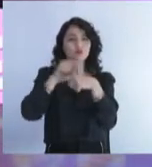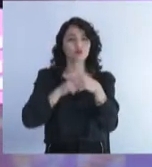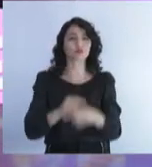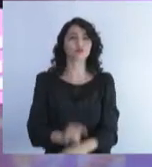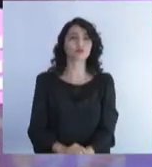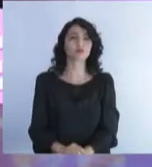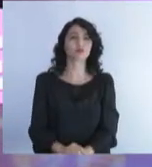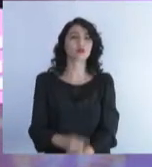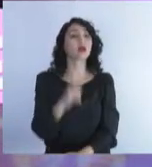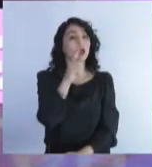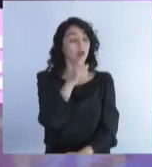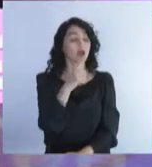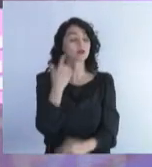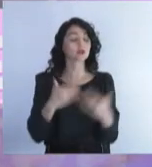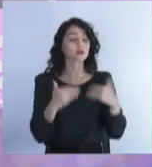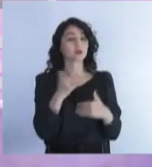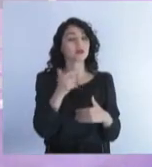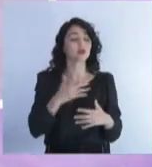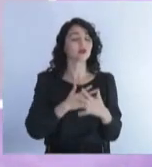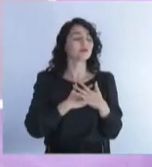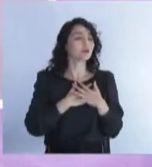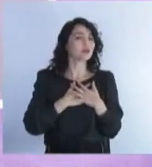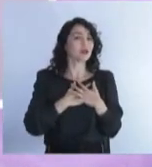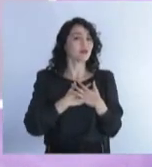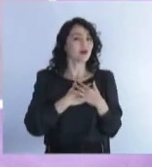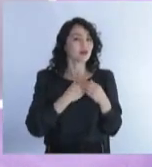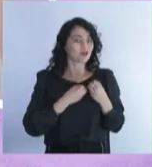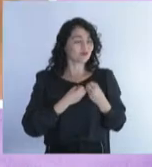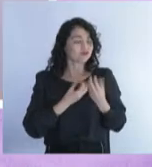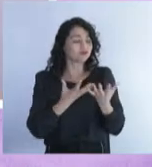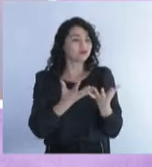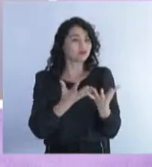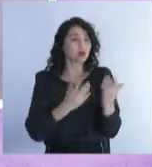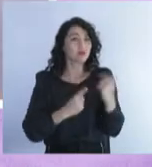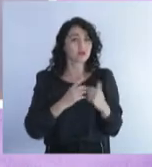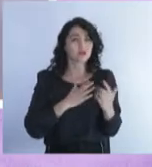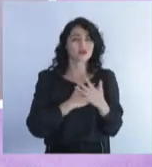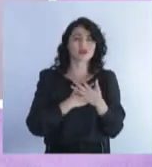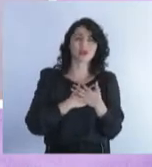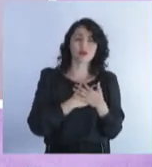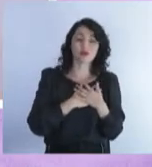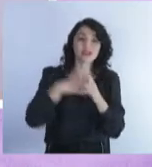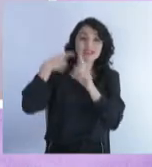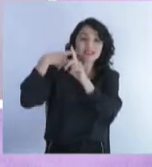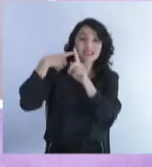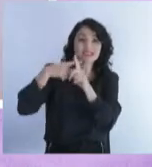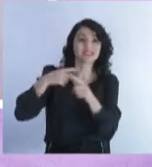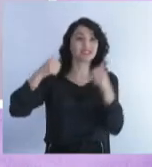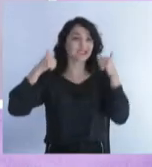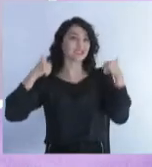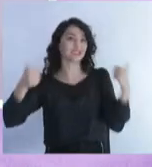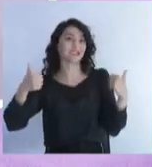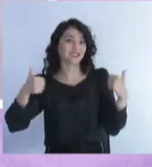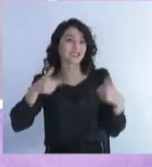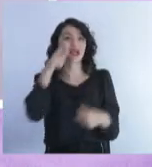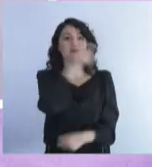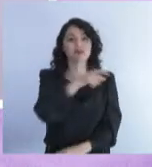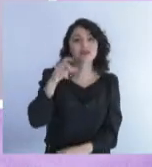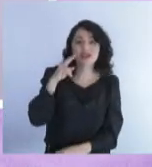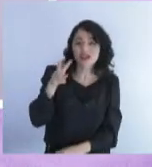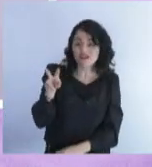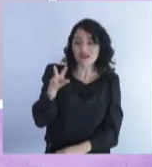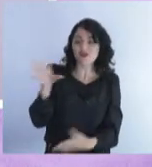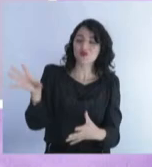This is what makes emotions contagious. If we're feeling upbeat and wonderful, then other people around us catch